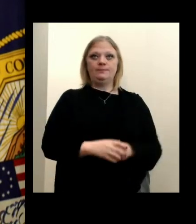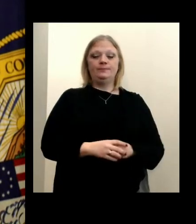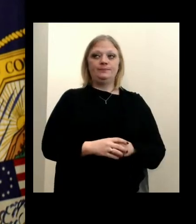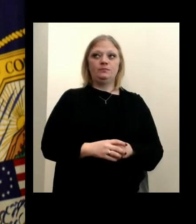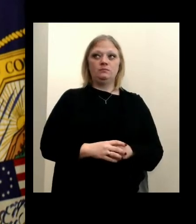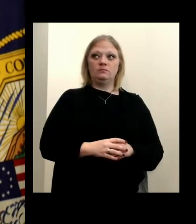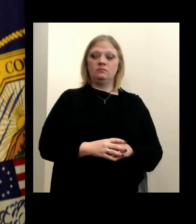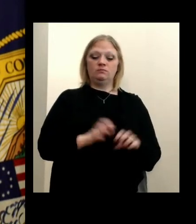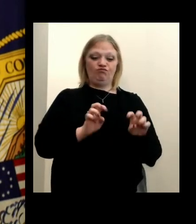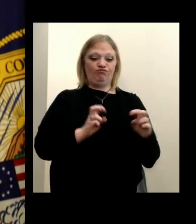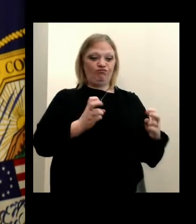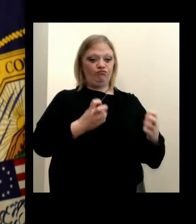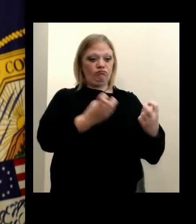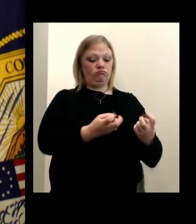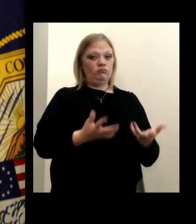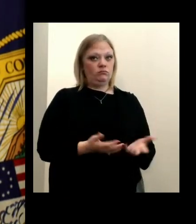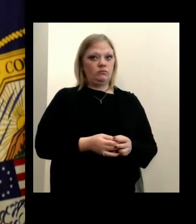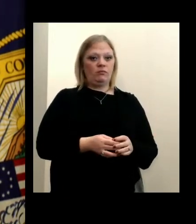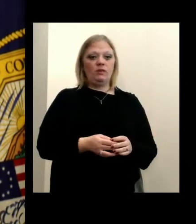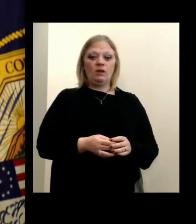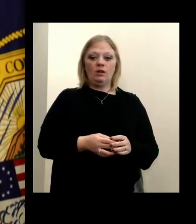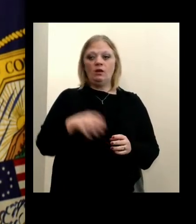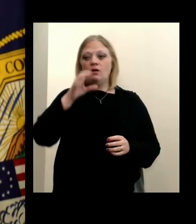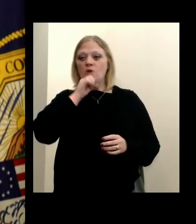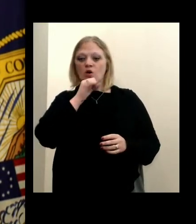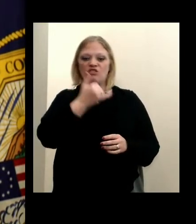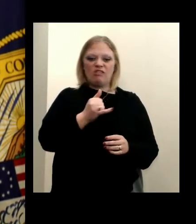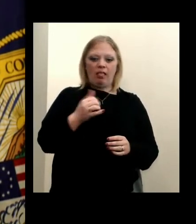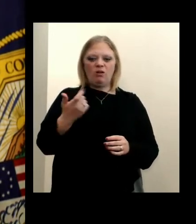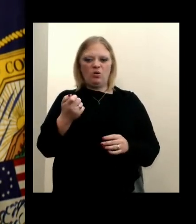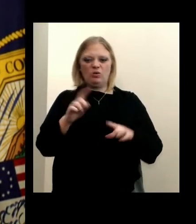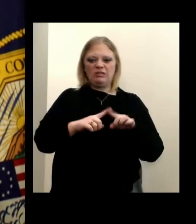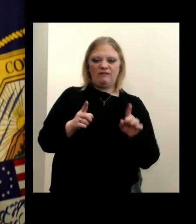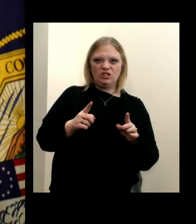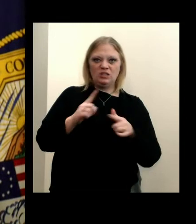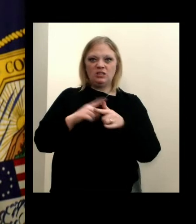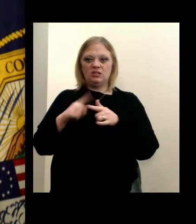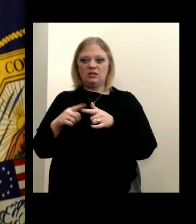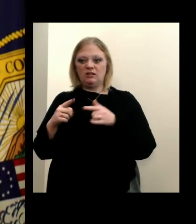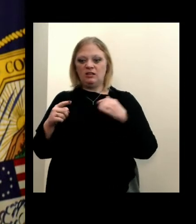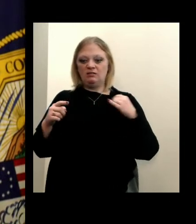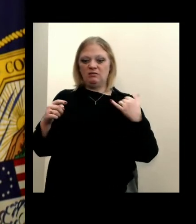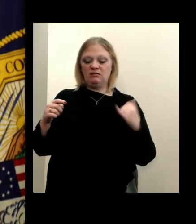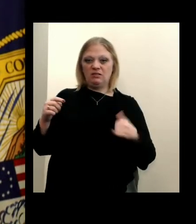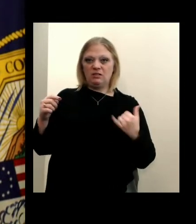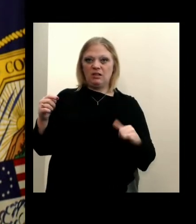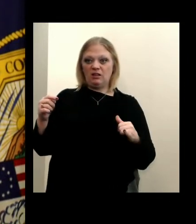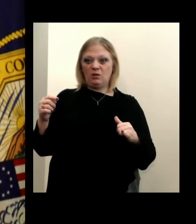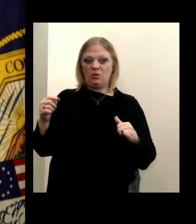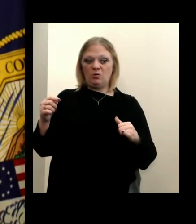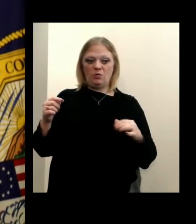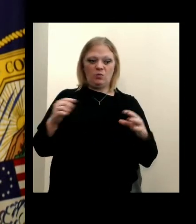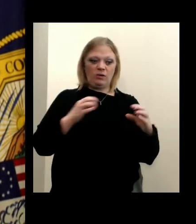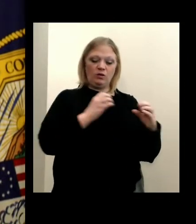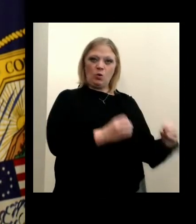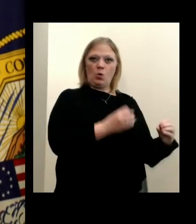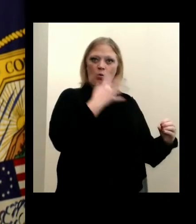There are some differences between the yellow and orange, and then of course there's more differences between the yellow and no color-coded